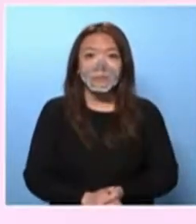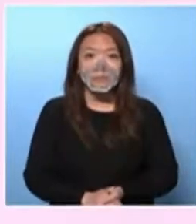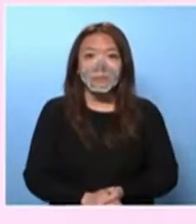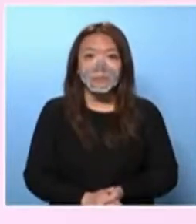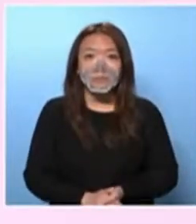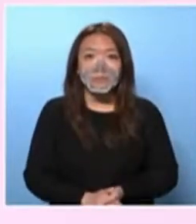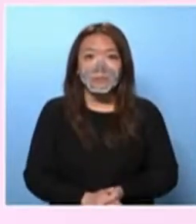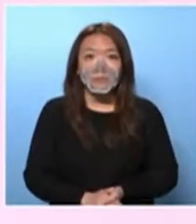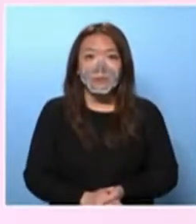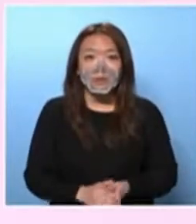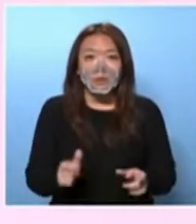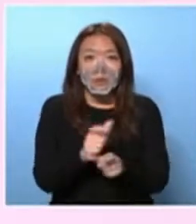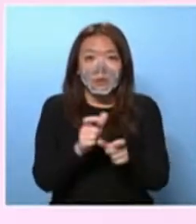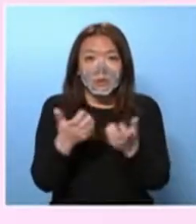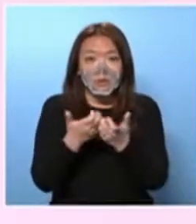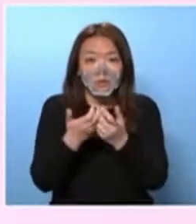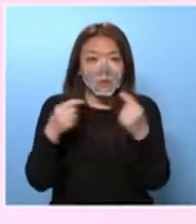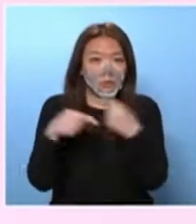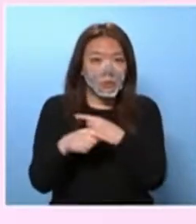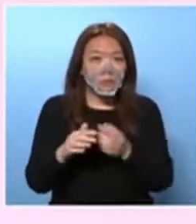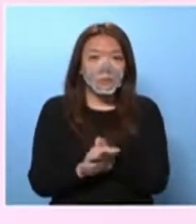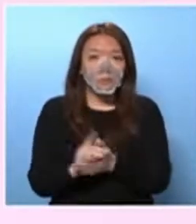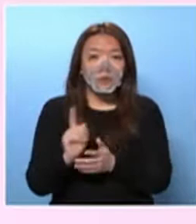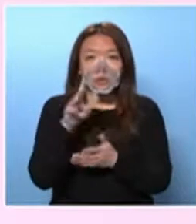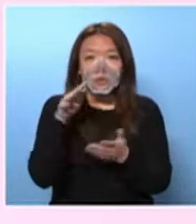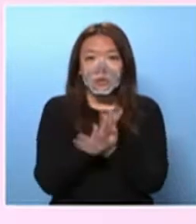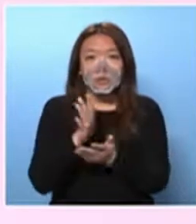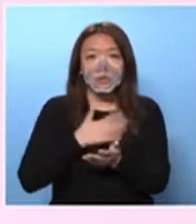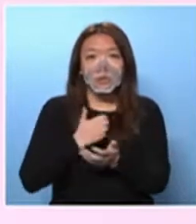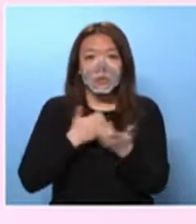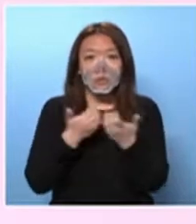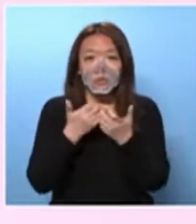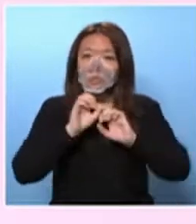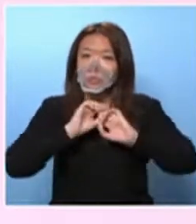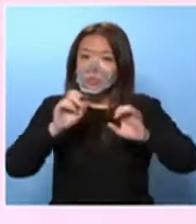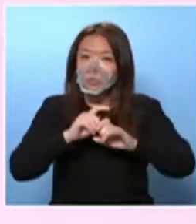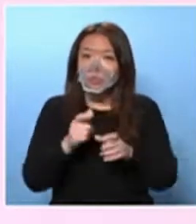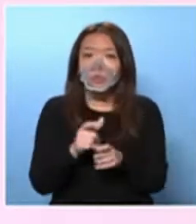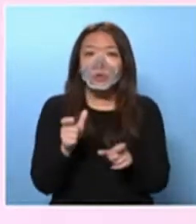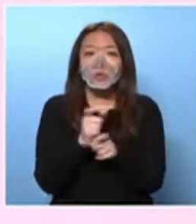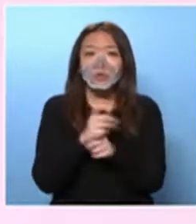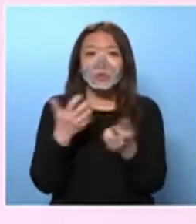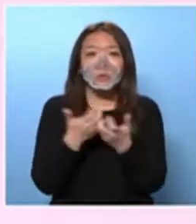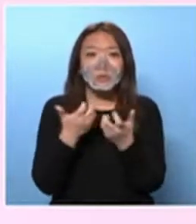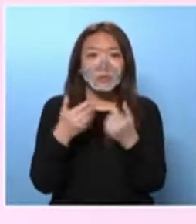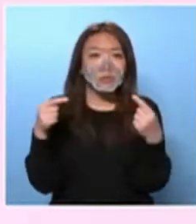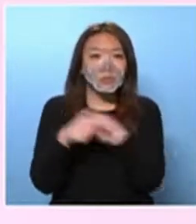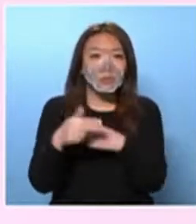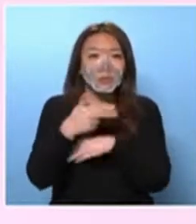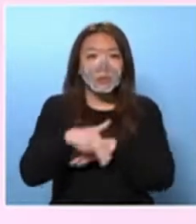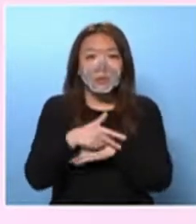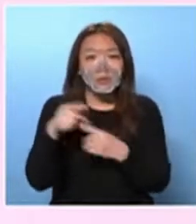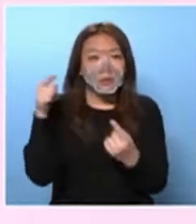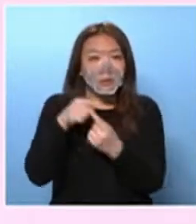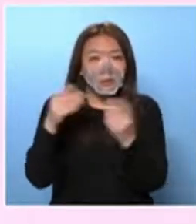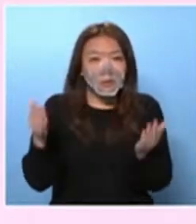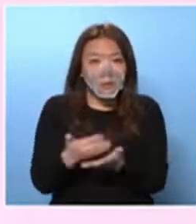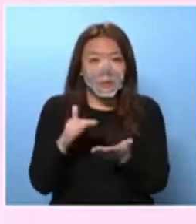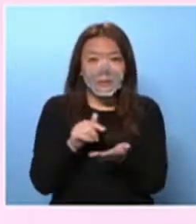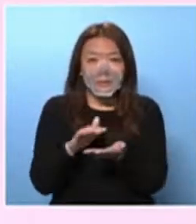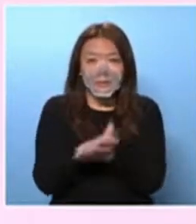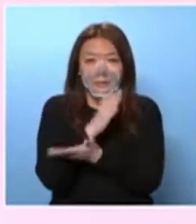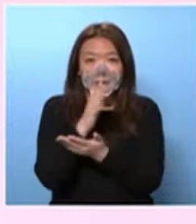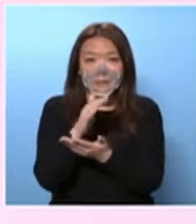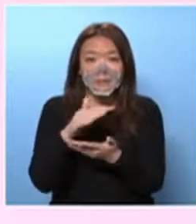Kong. Commercial data interchange. The Commercial Data Interchange, or the CDI, announced in last year's budget, which